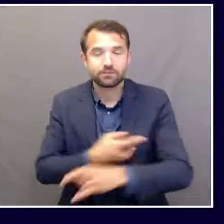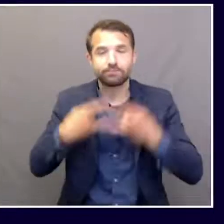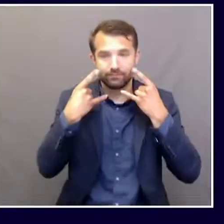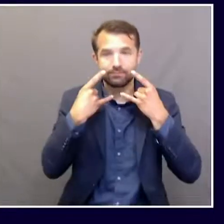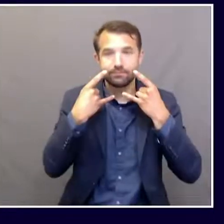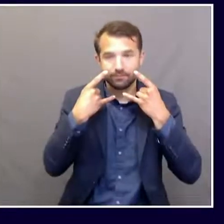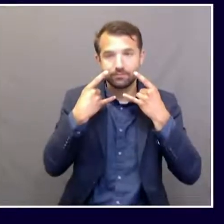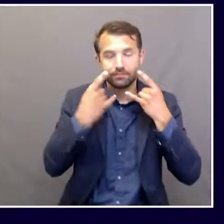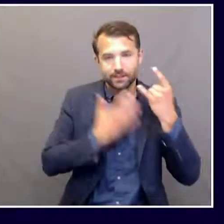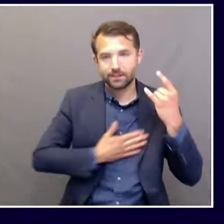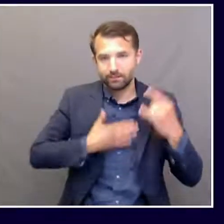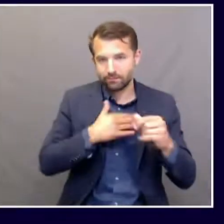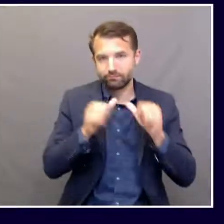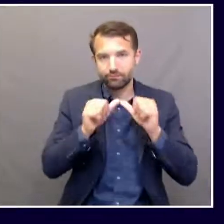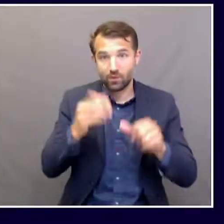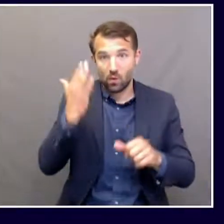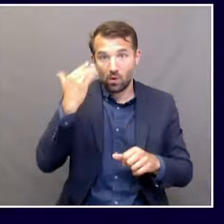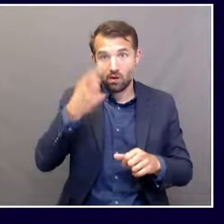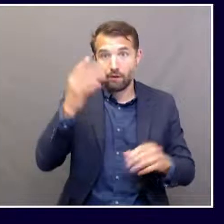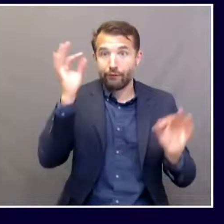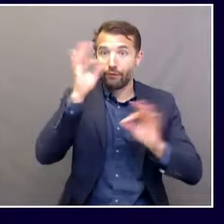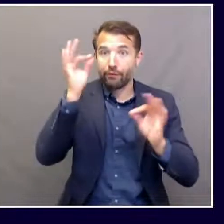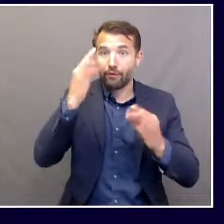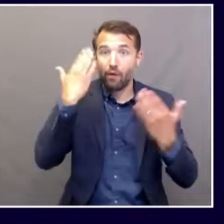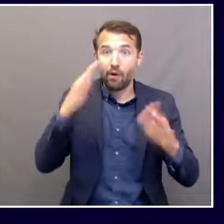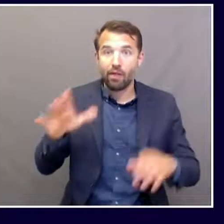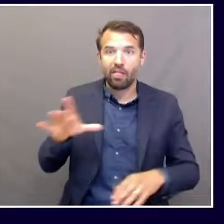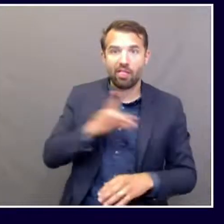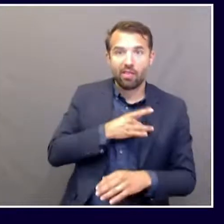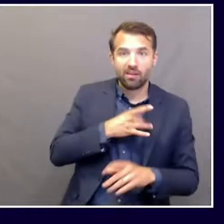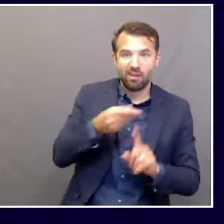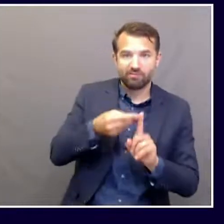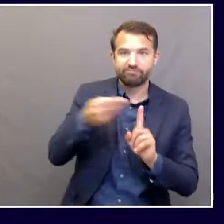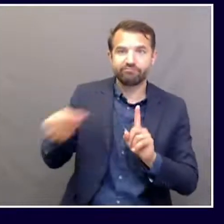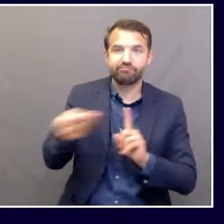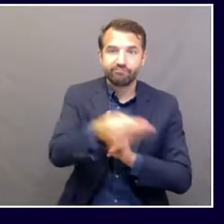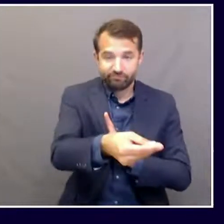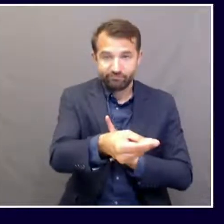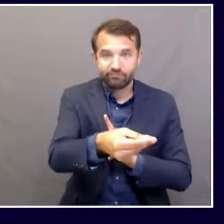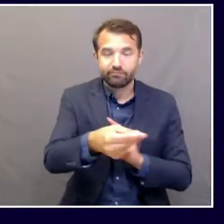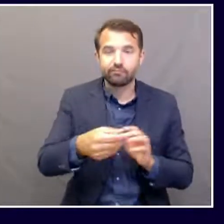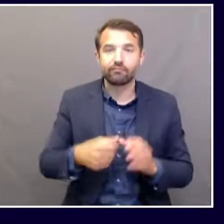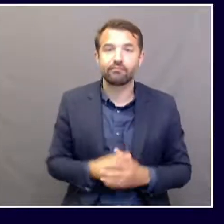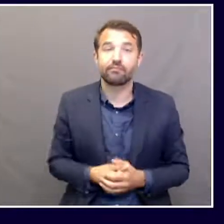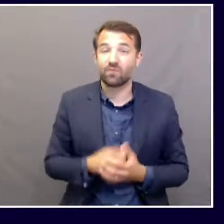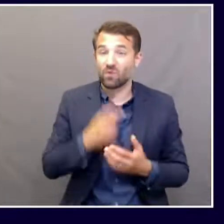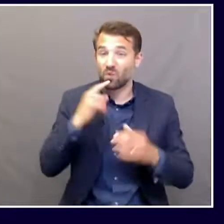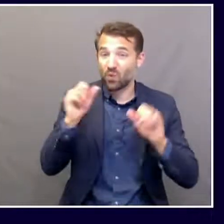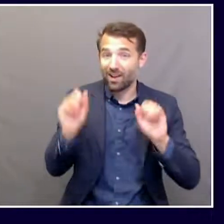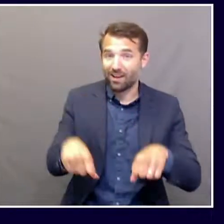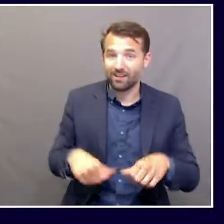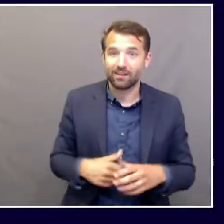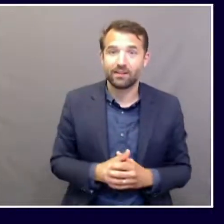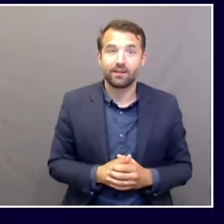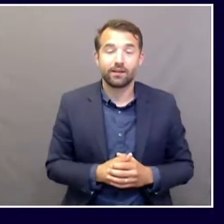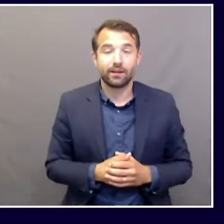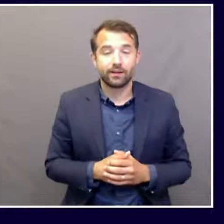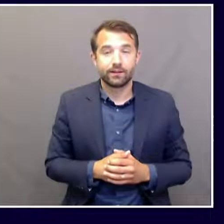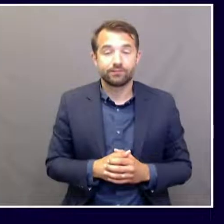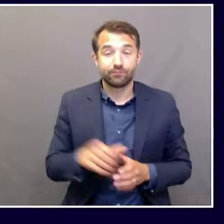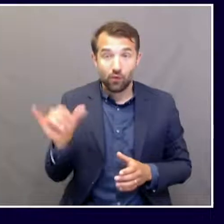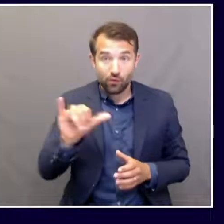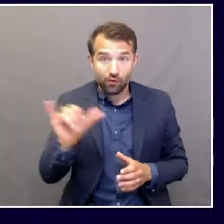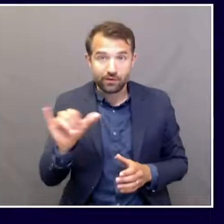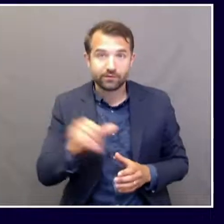unbeknownst to them, transmit the virus to somebody else who's themselves not vaccinated. In addition, if you happen to be going